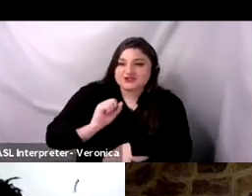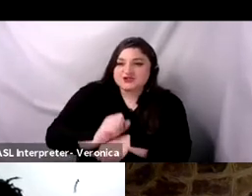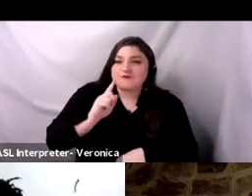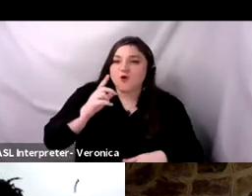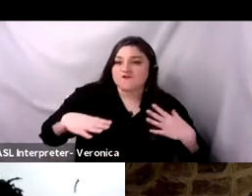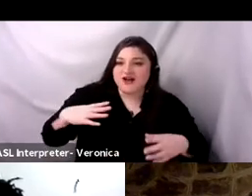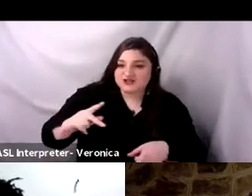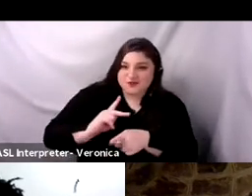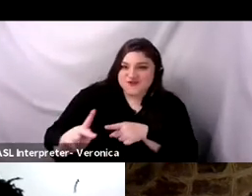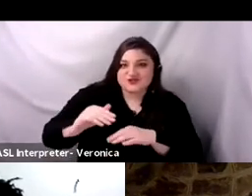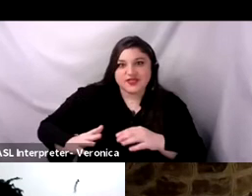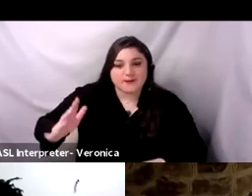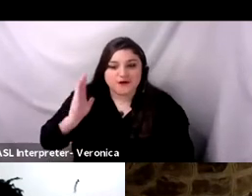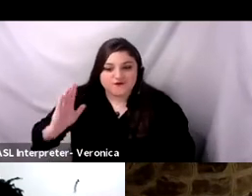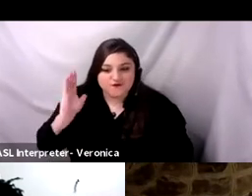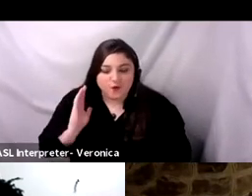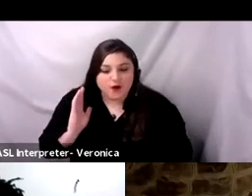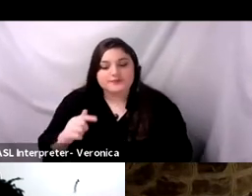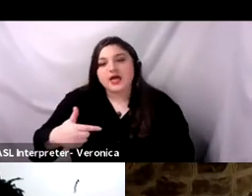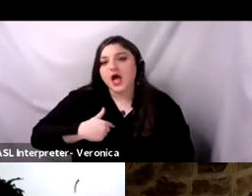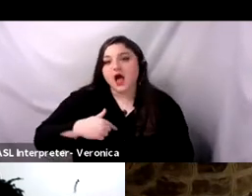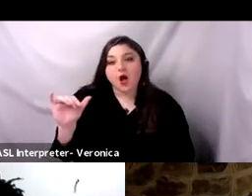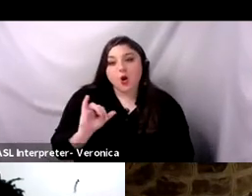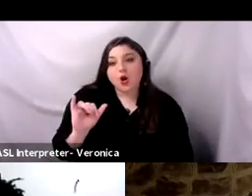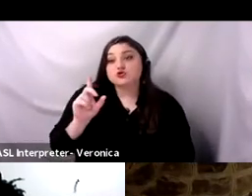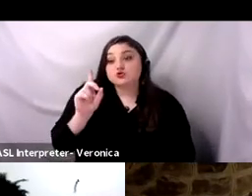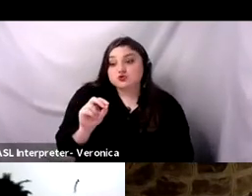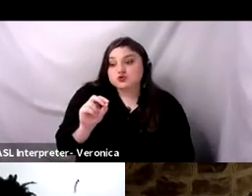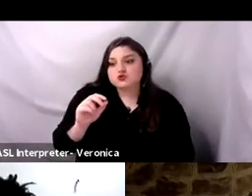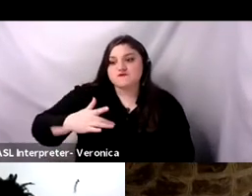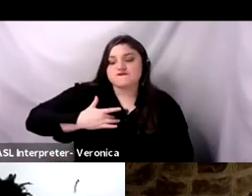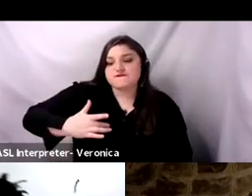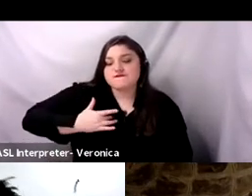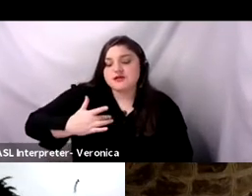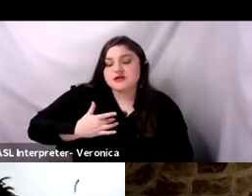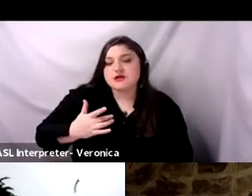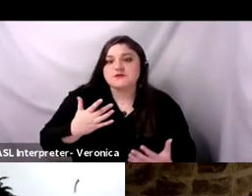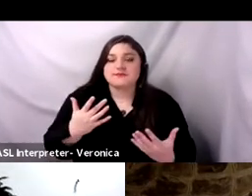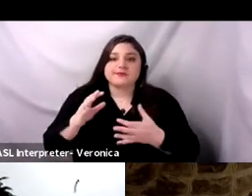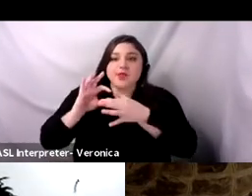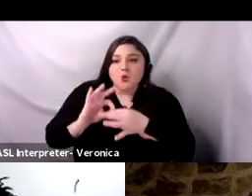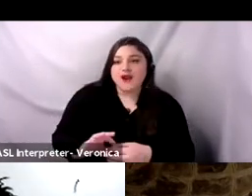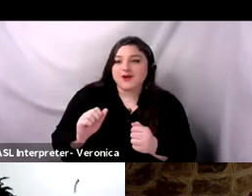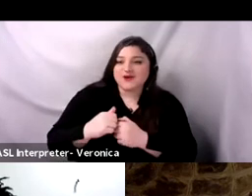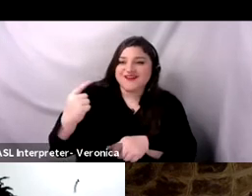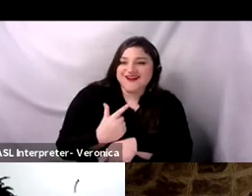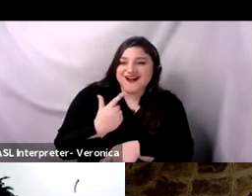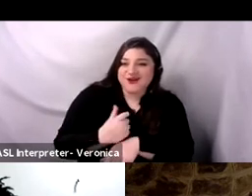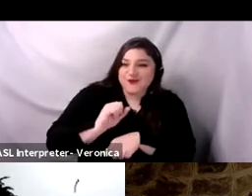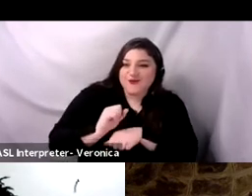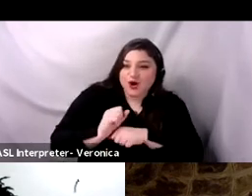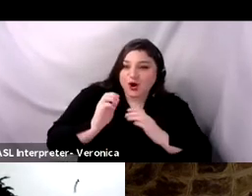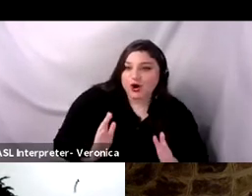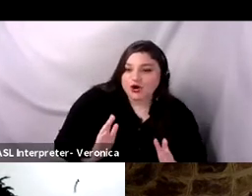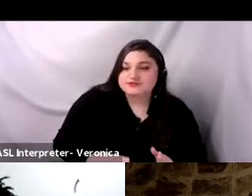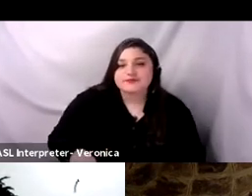before. I also think that when it comes to garment workers, when it comes to designers,